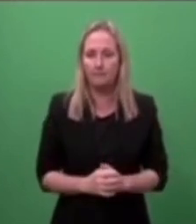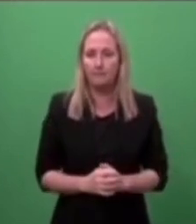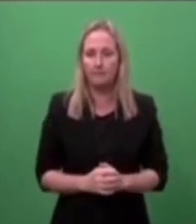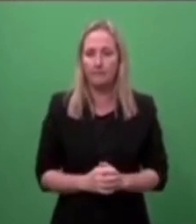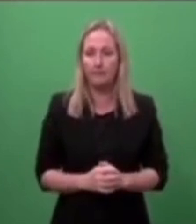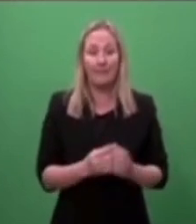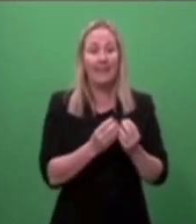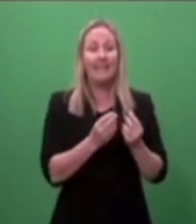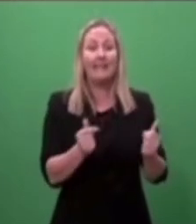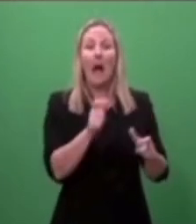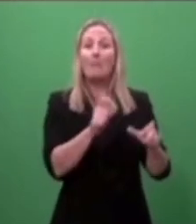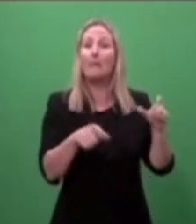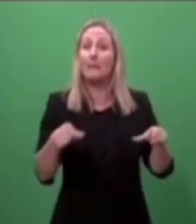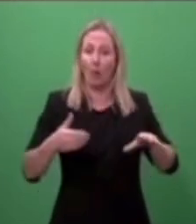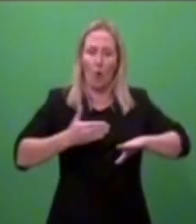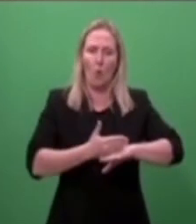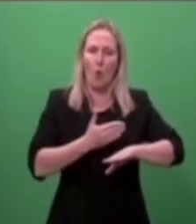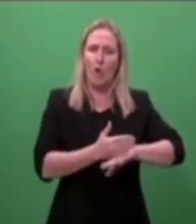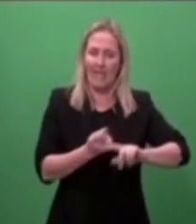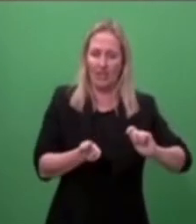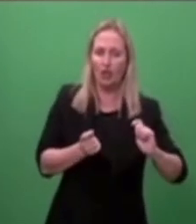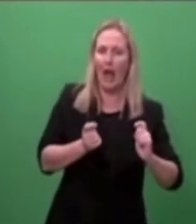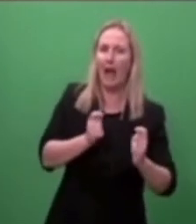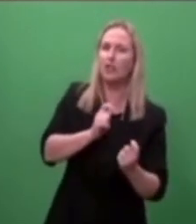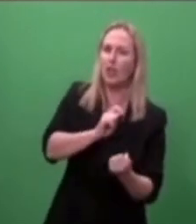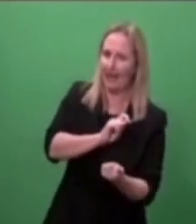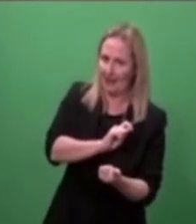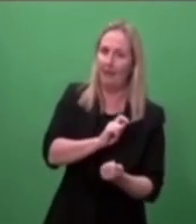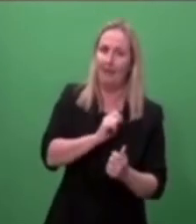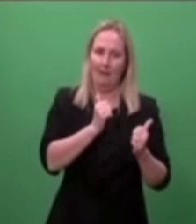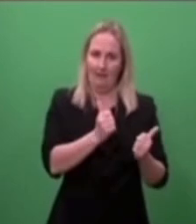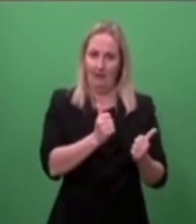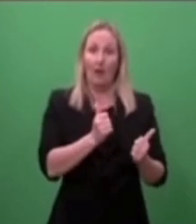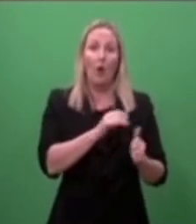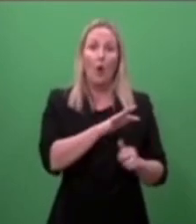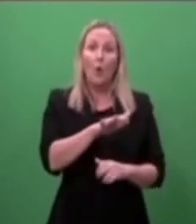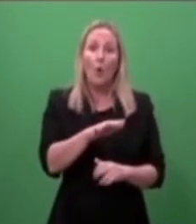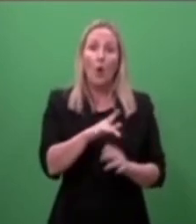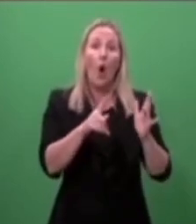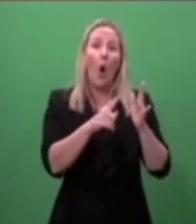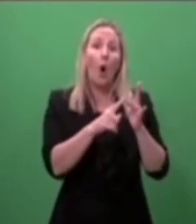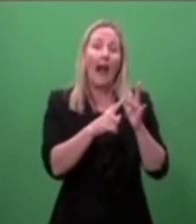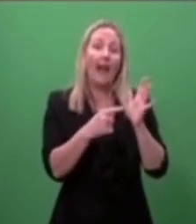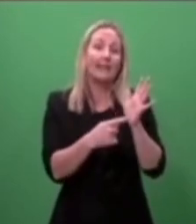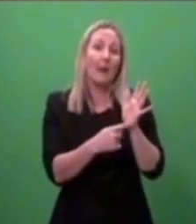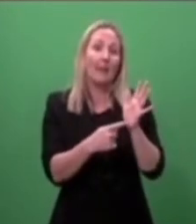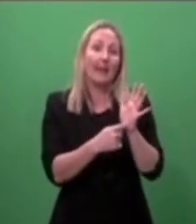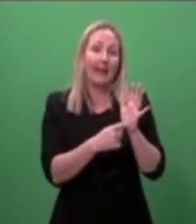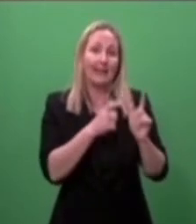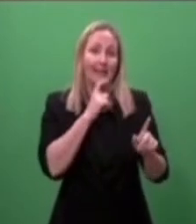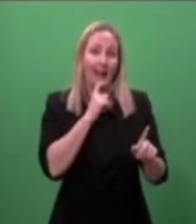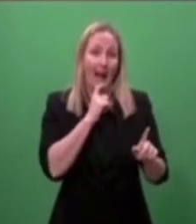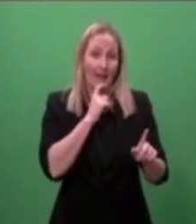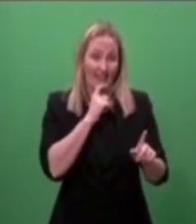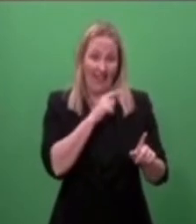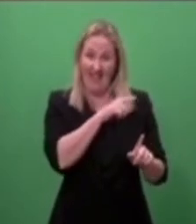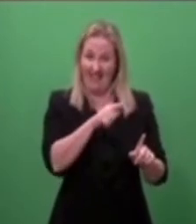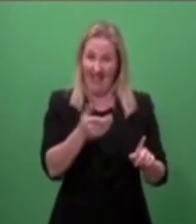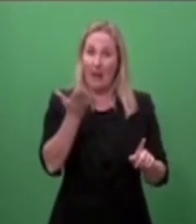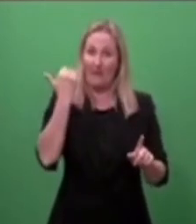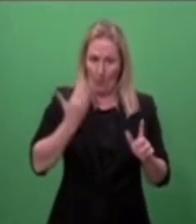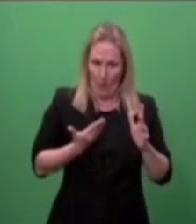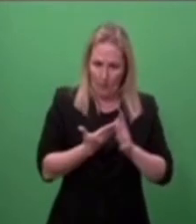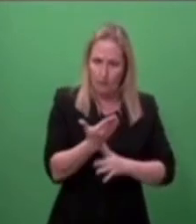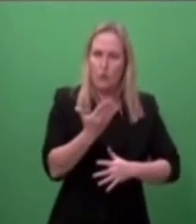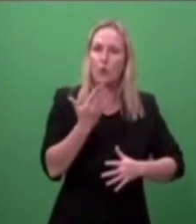to see and are making the real differences are Oranga Tamariki staff who were themselves survivors, who